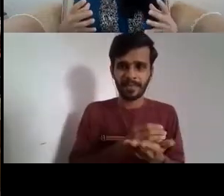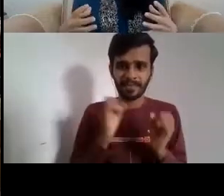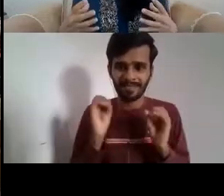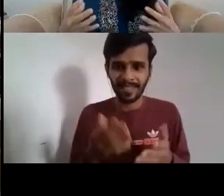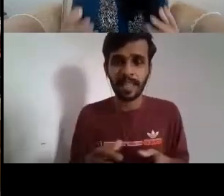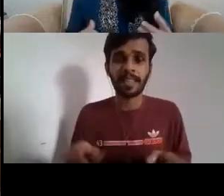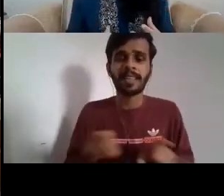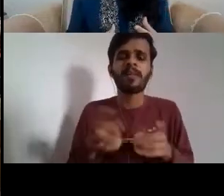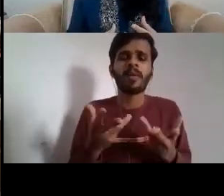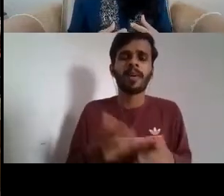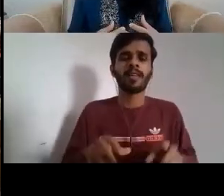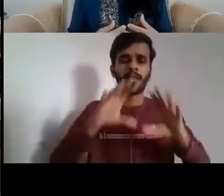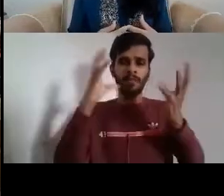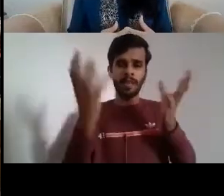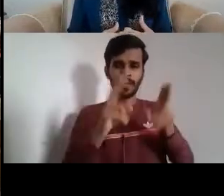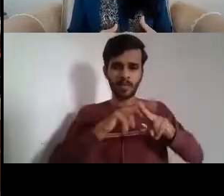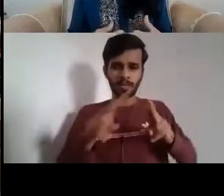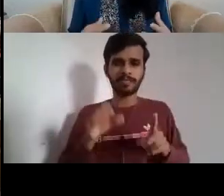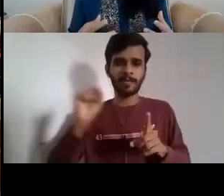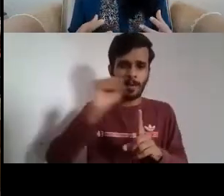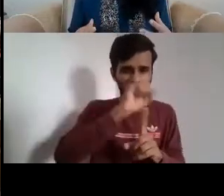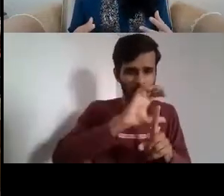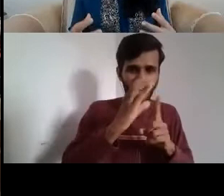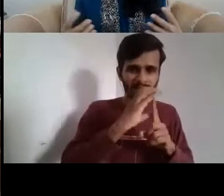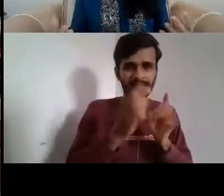Curating this exhibition